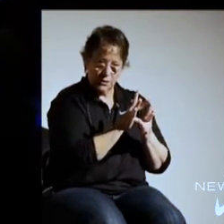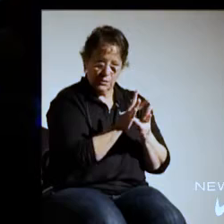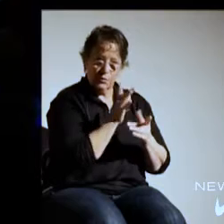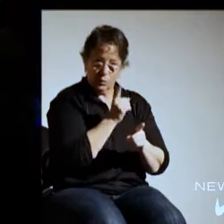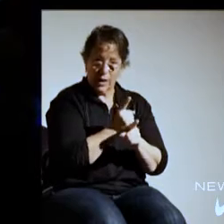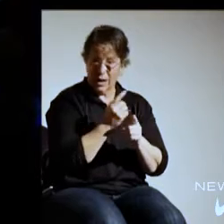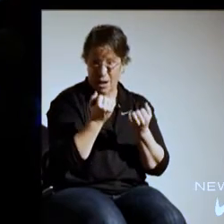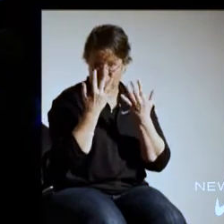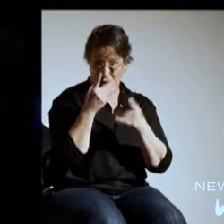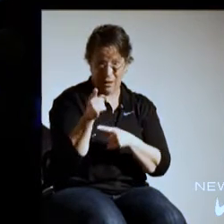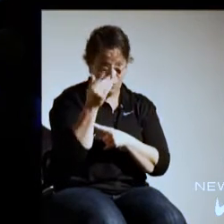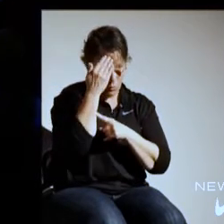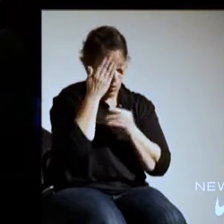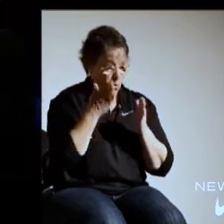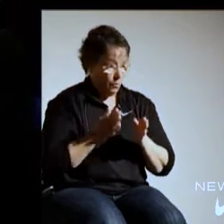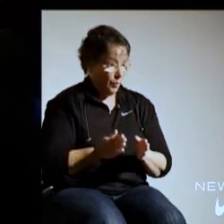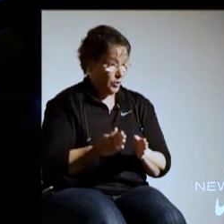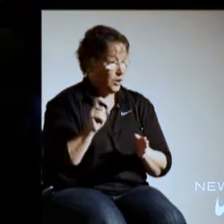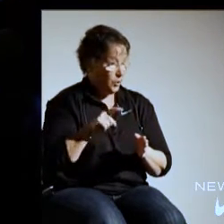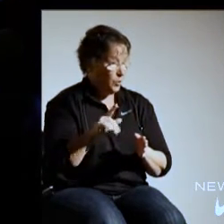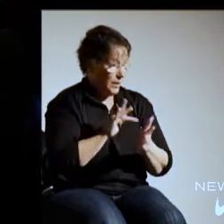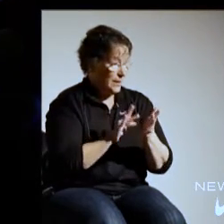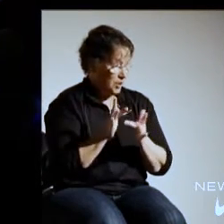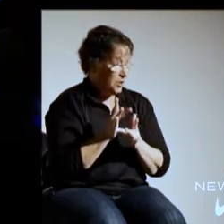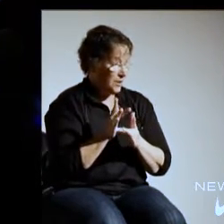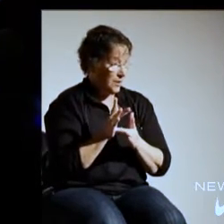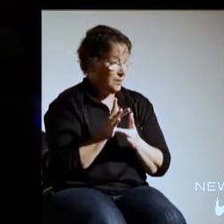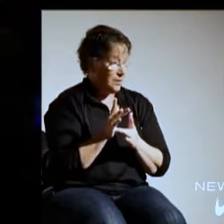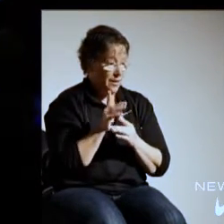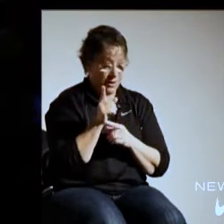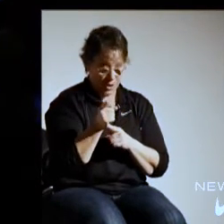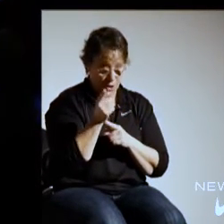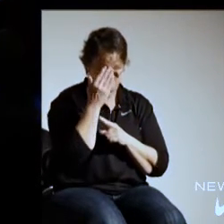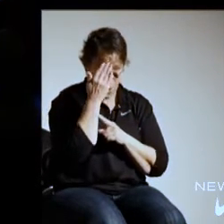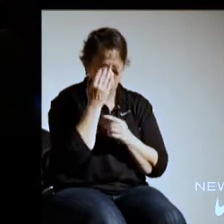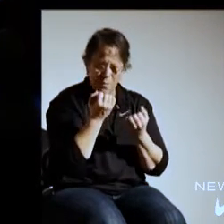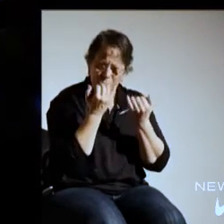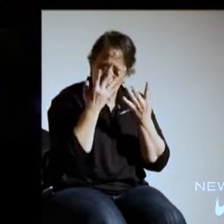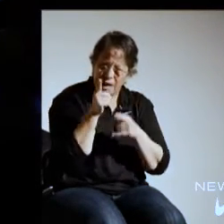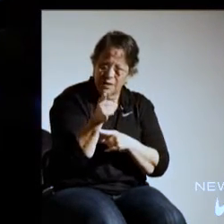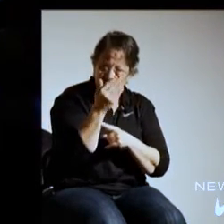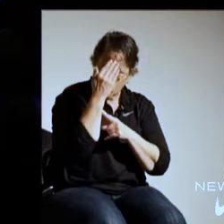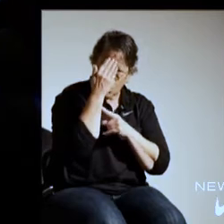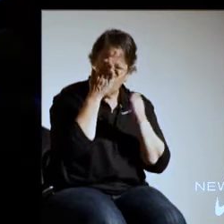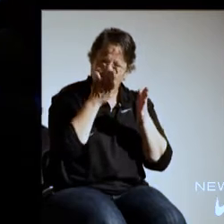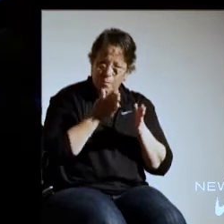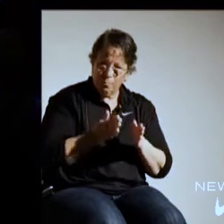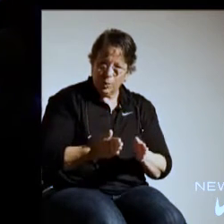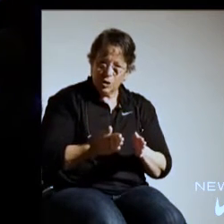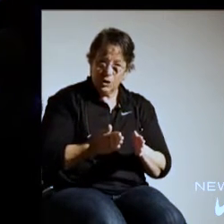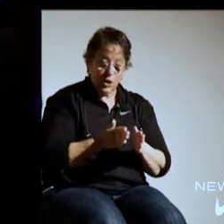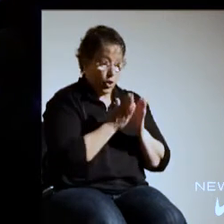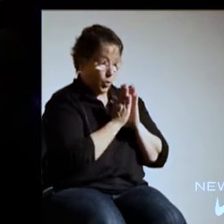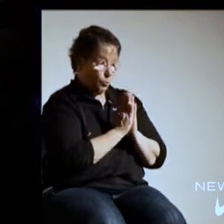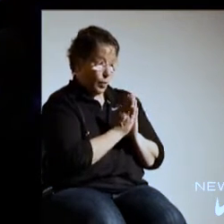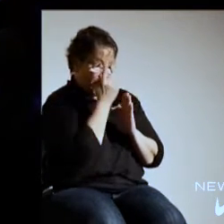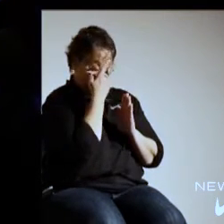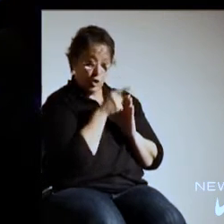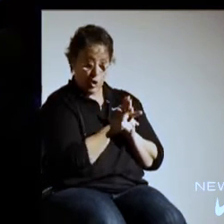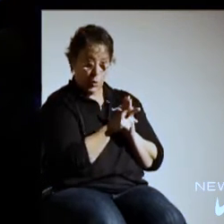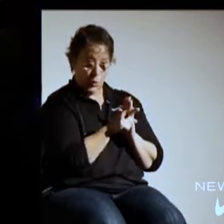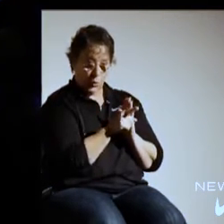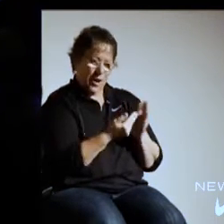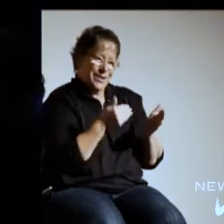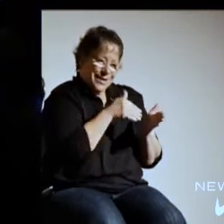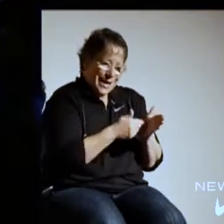Yeah, again and again. Many of you know the person who prayed for you ceaselessly